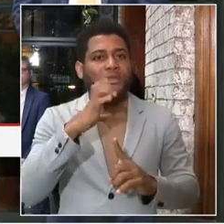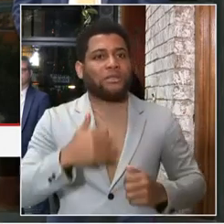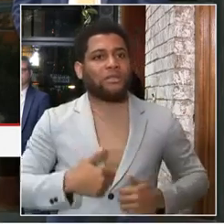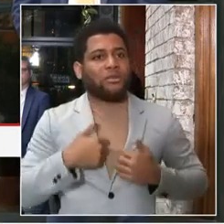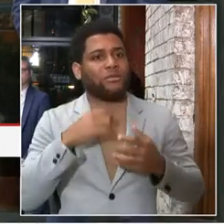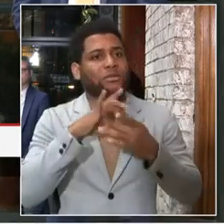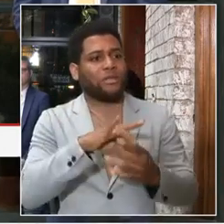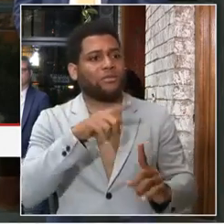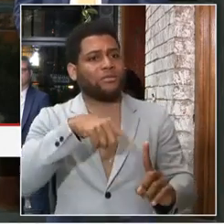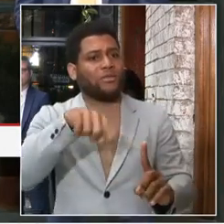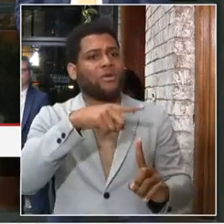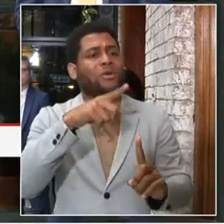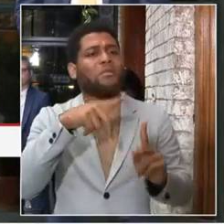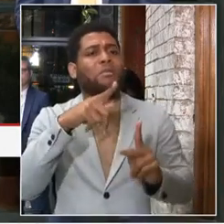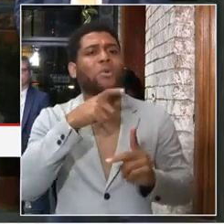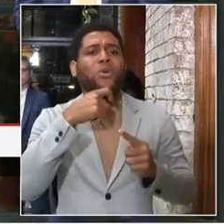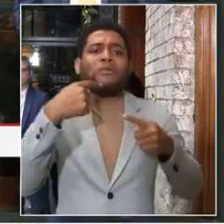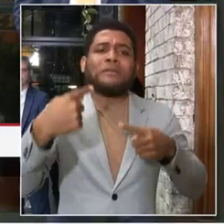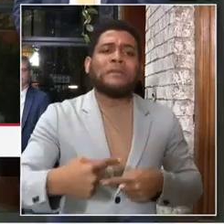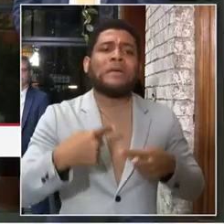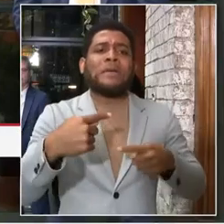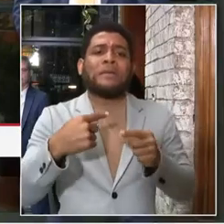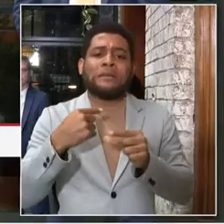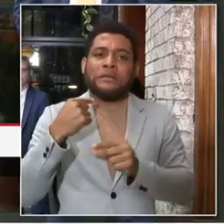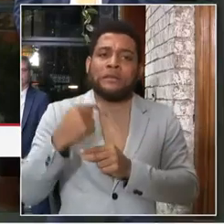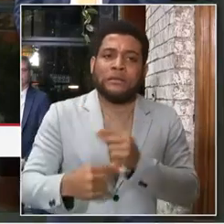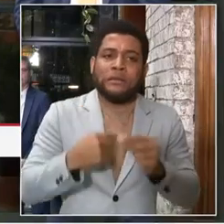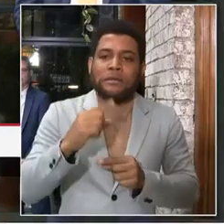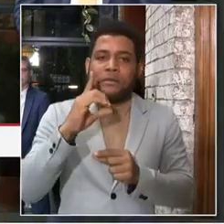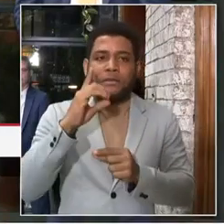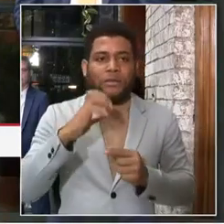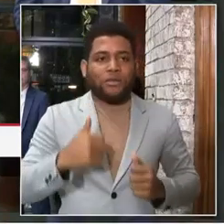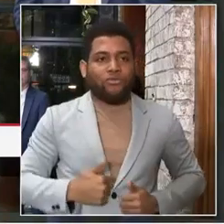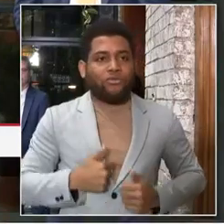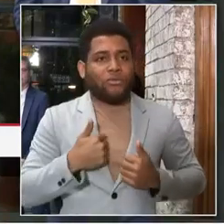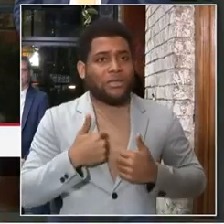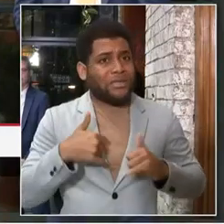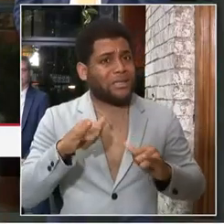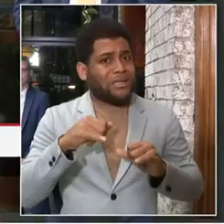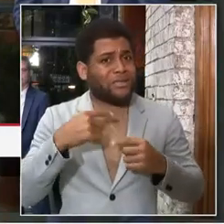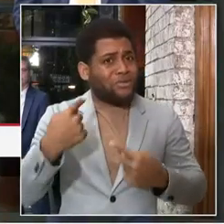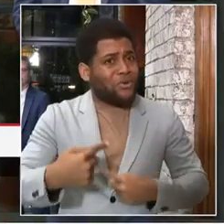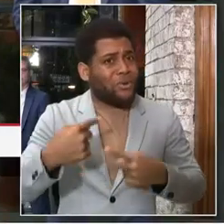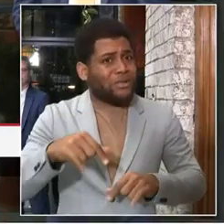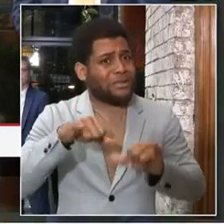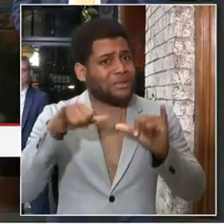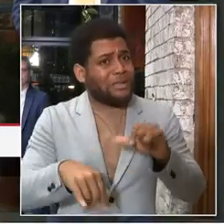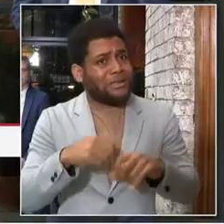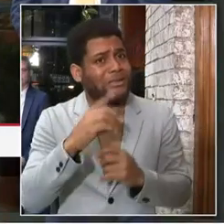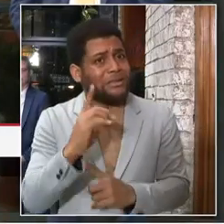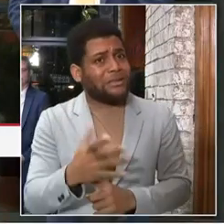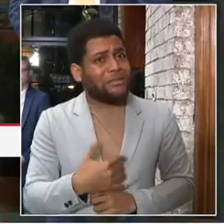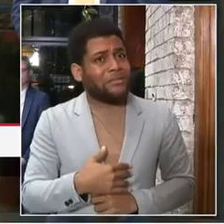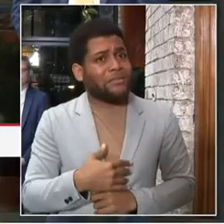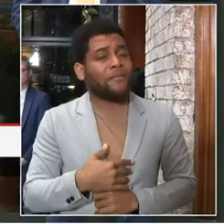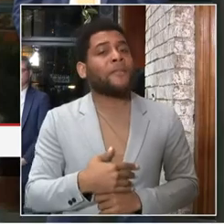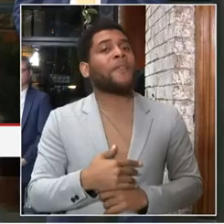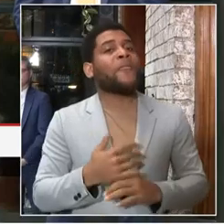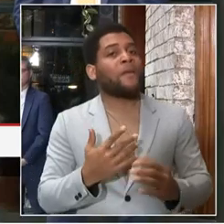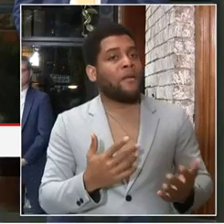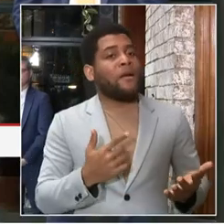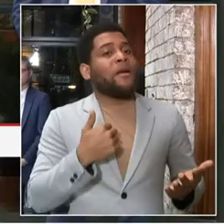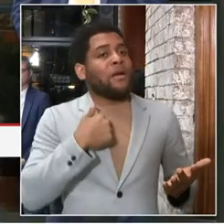are struggling, generational DC residents who are struggling to stay in the city. I think I understand can